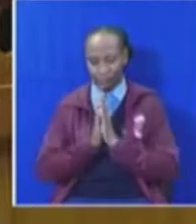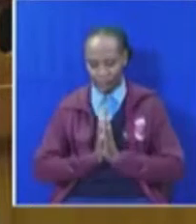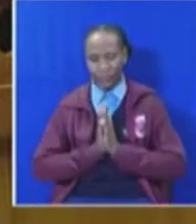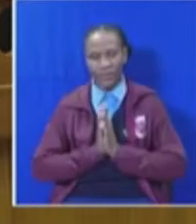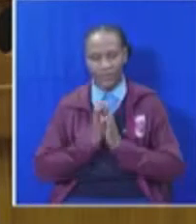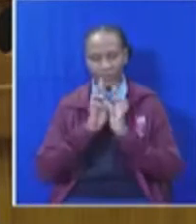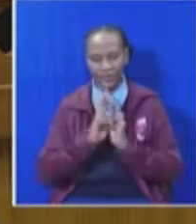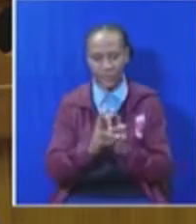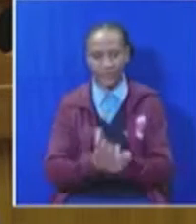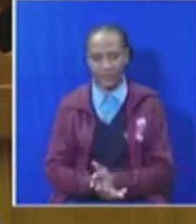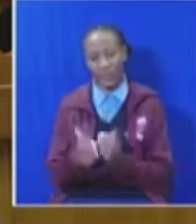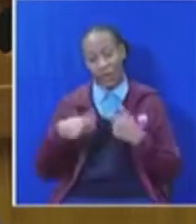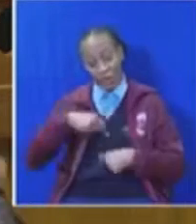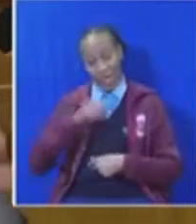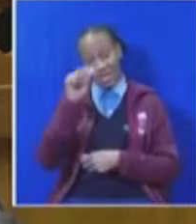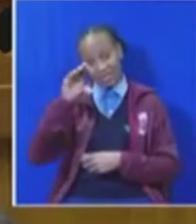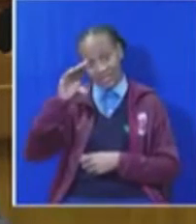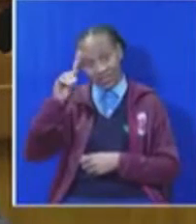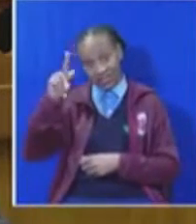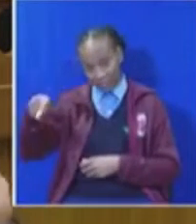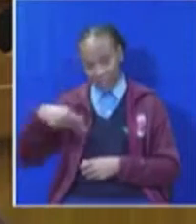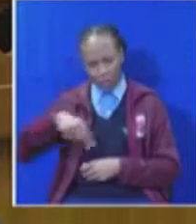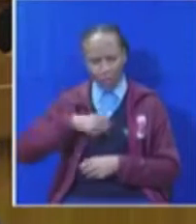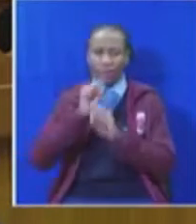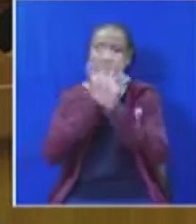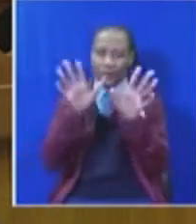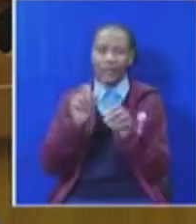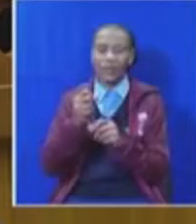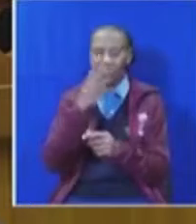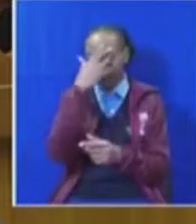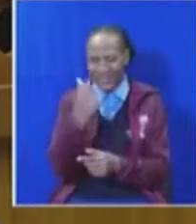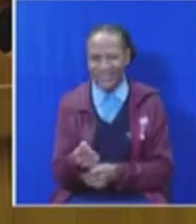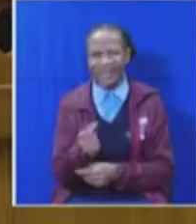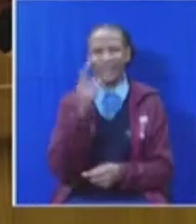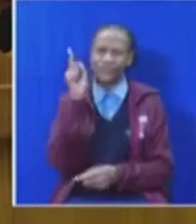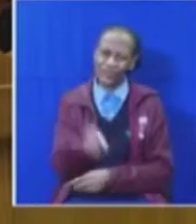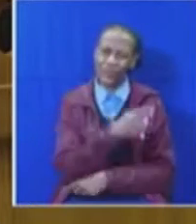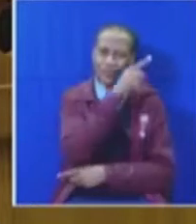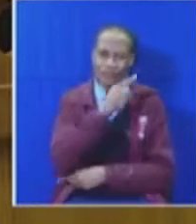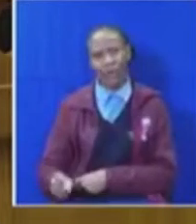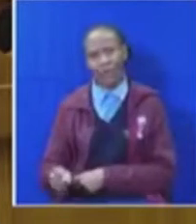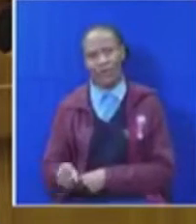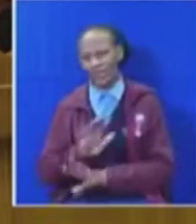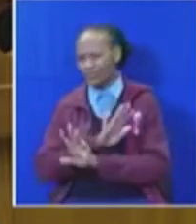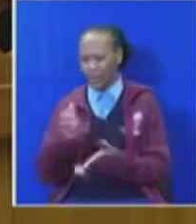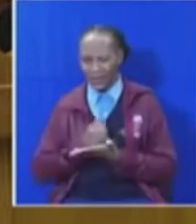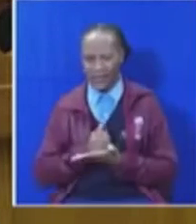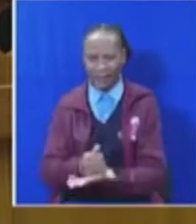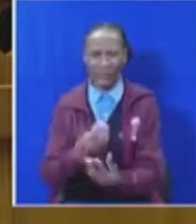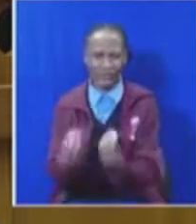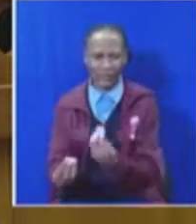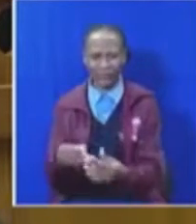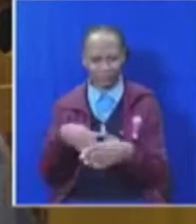We from the ACDP want to make it very clear that we believe it is morally wrong and not in the best interest of children to engage